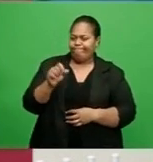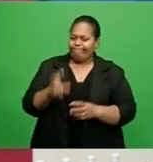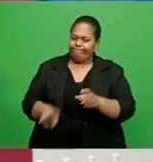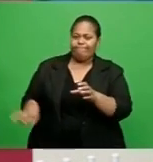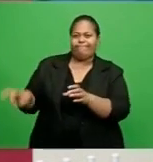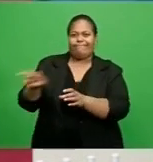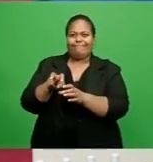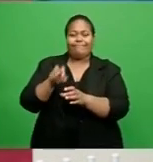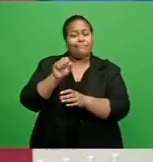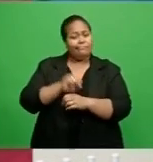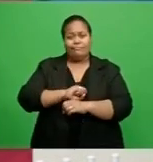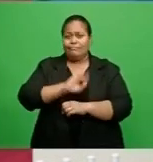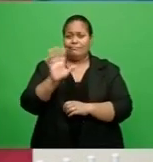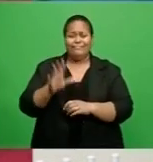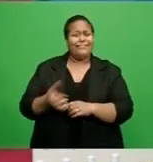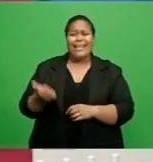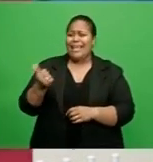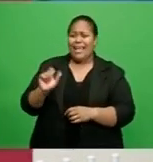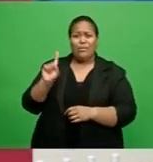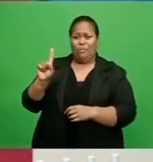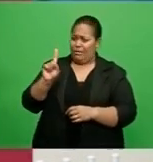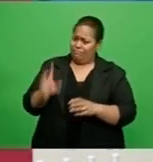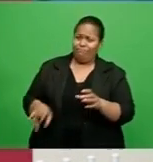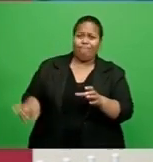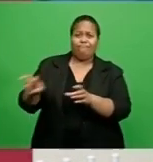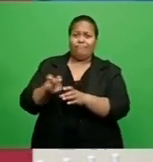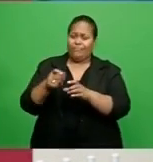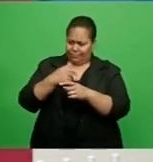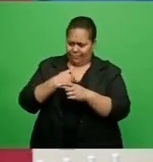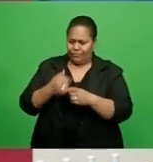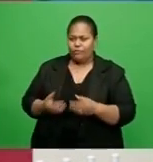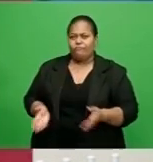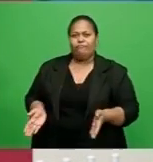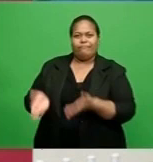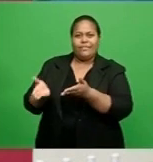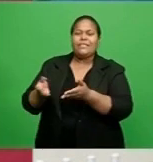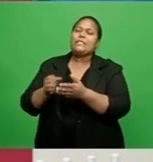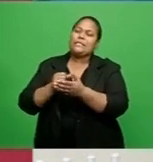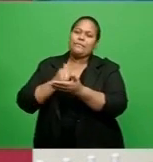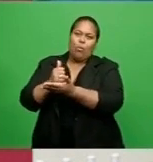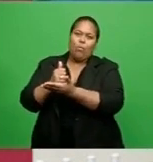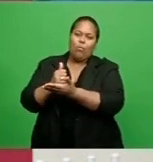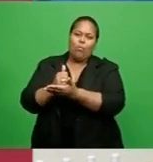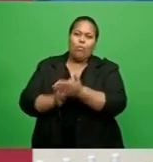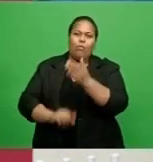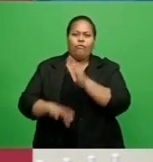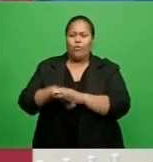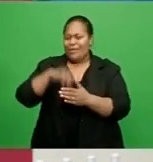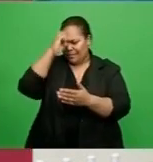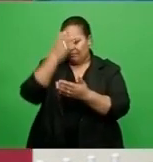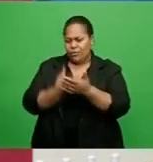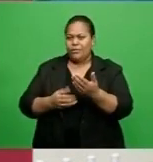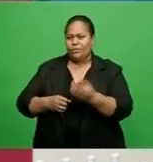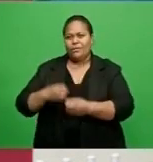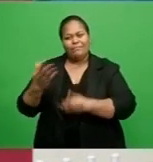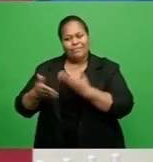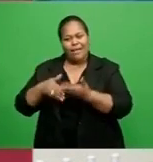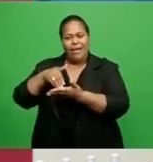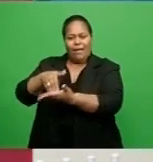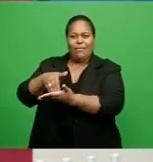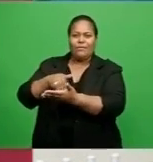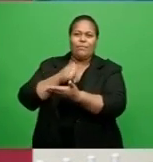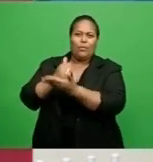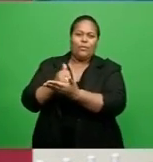is taken that position, I'll fully support. I'll give all my experience, my expertise, and knowledge to support